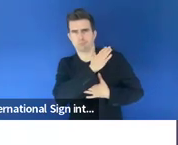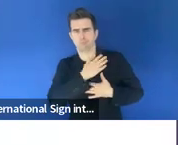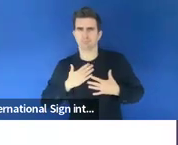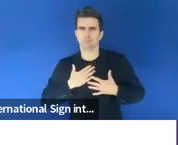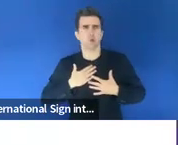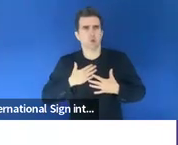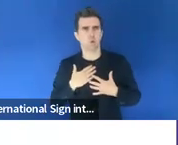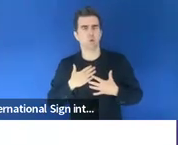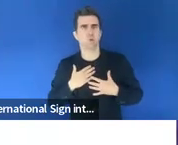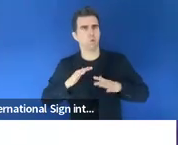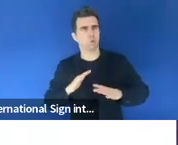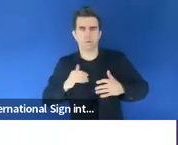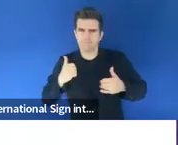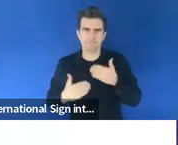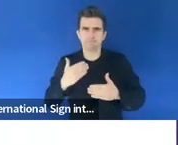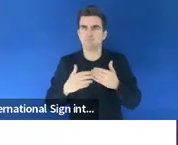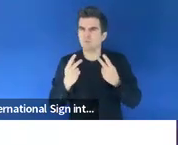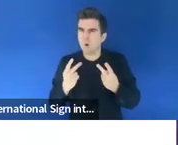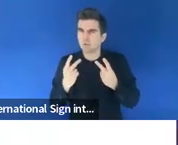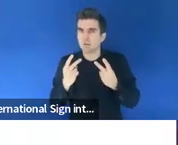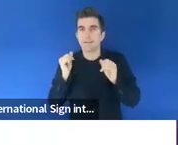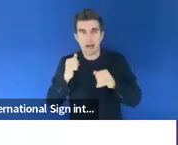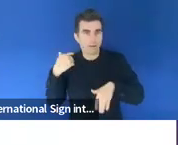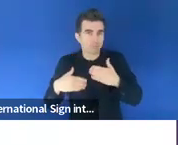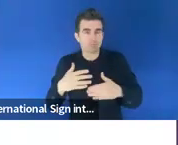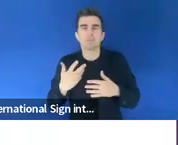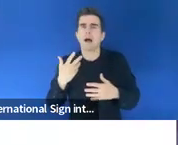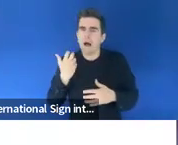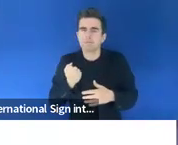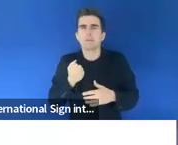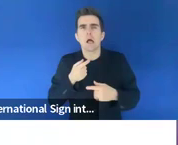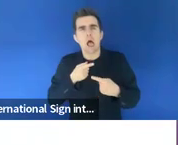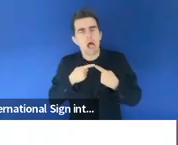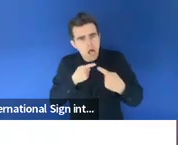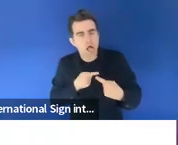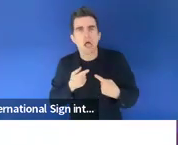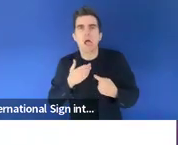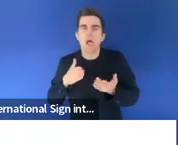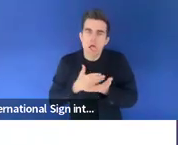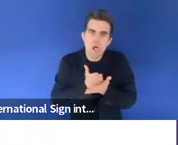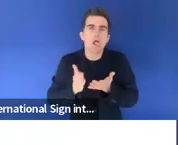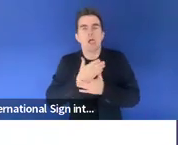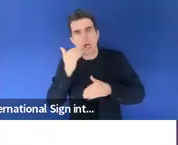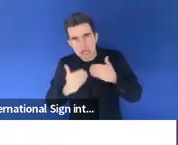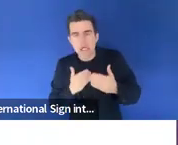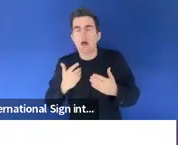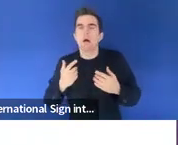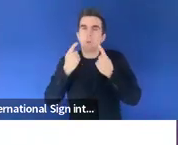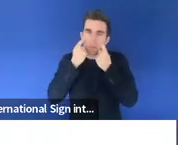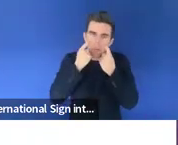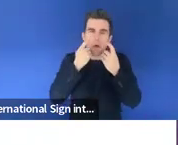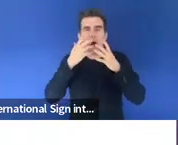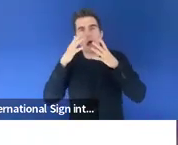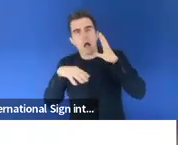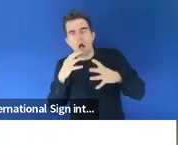feelings are important for you to process, to understand, and to find ways of giving yourself grace.